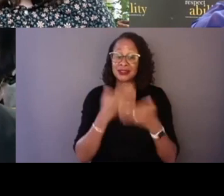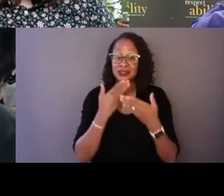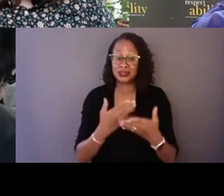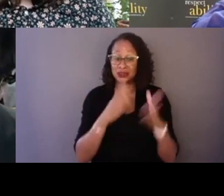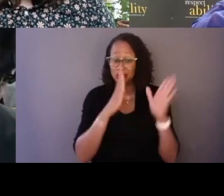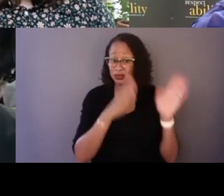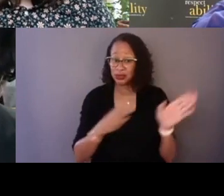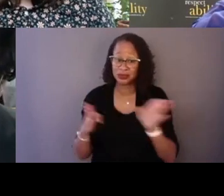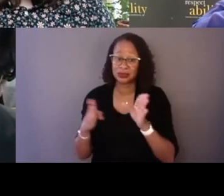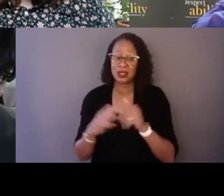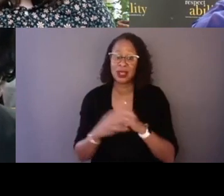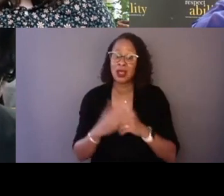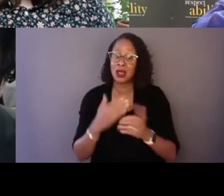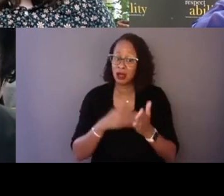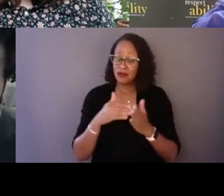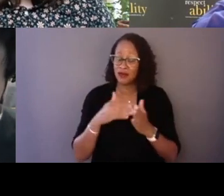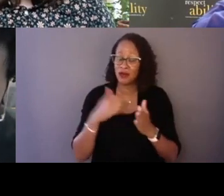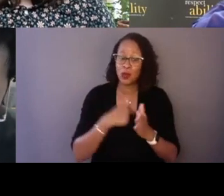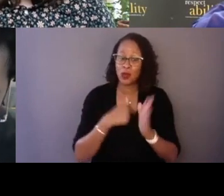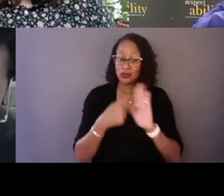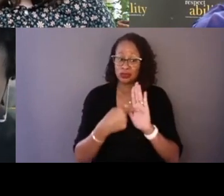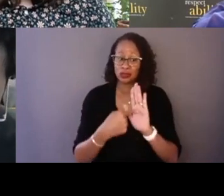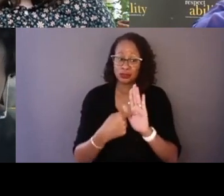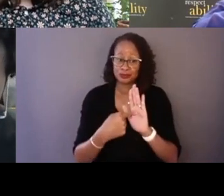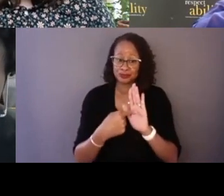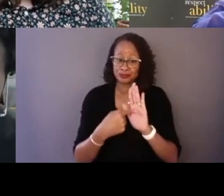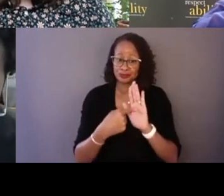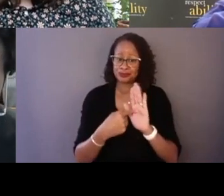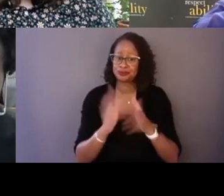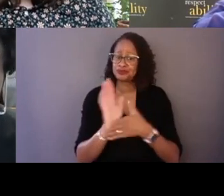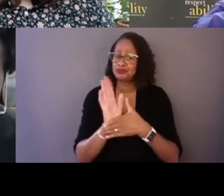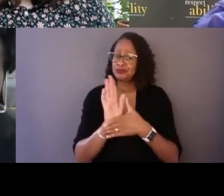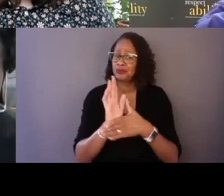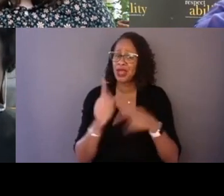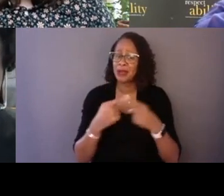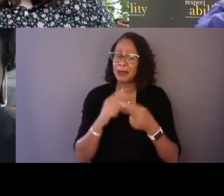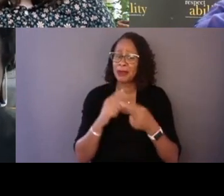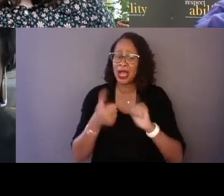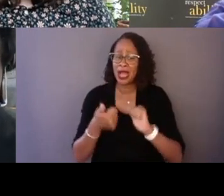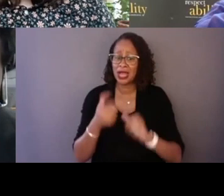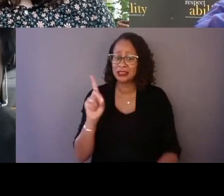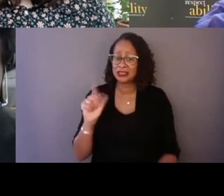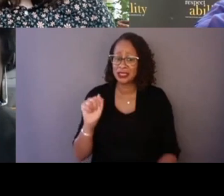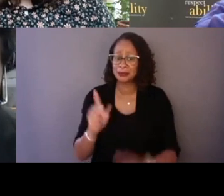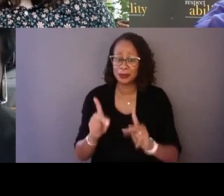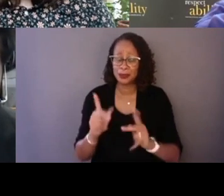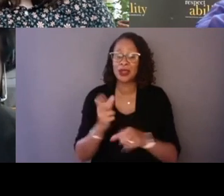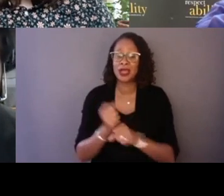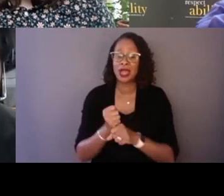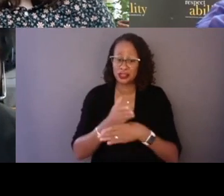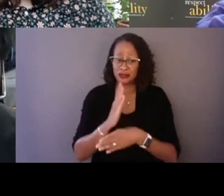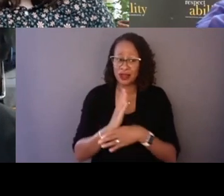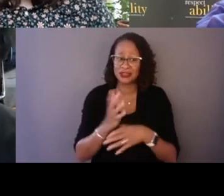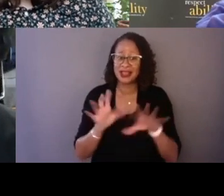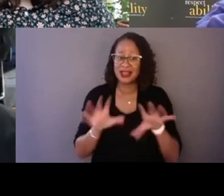times we'll show some of the videos about how disabled people got their rights, the takeover of the